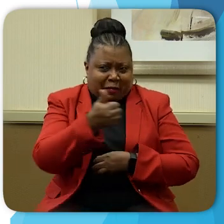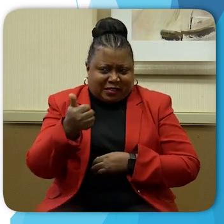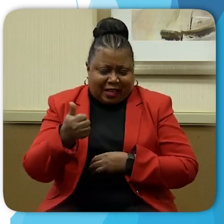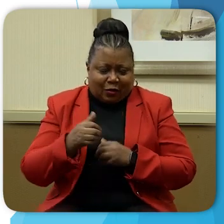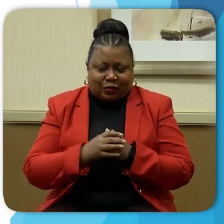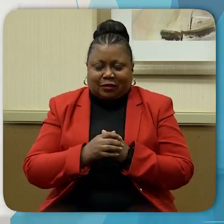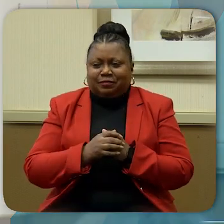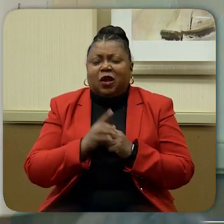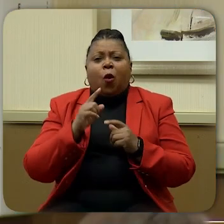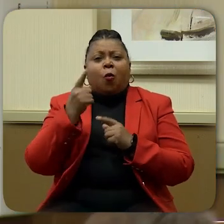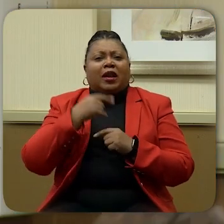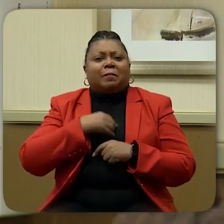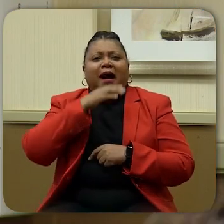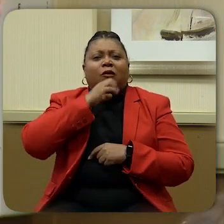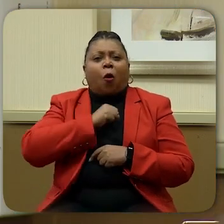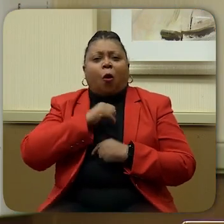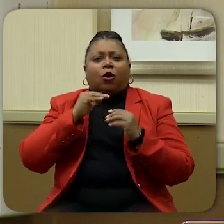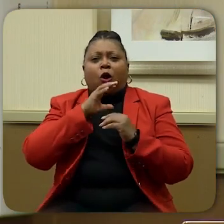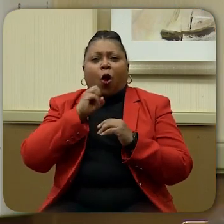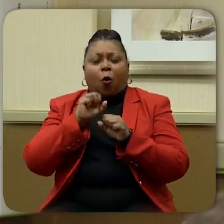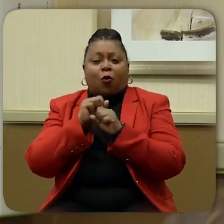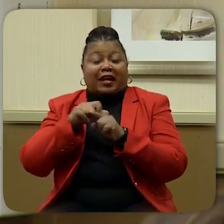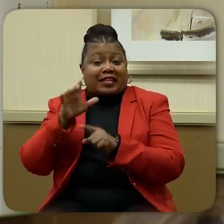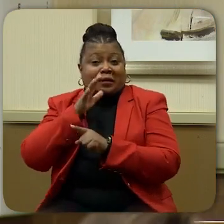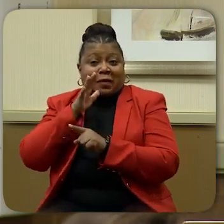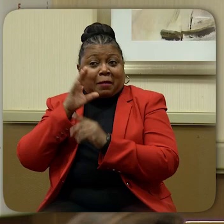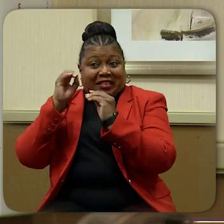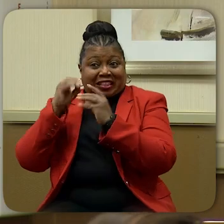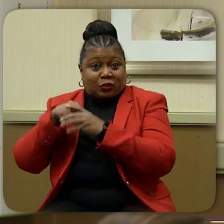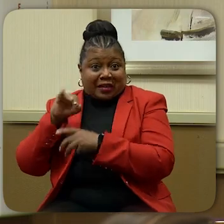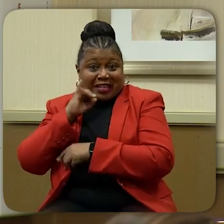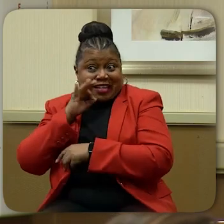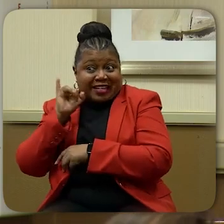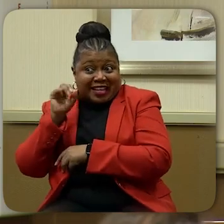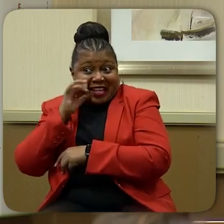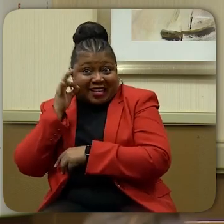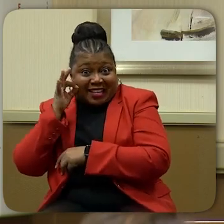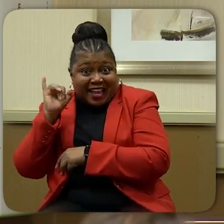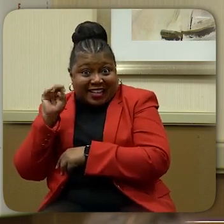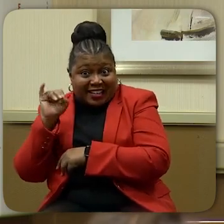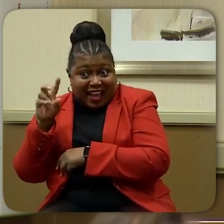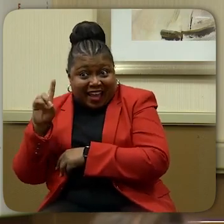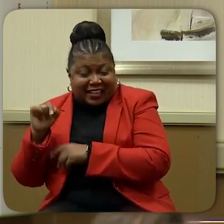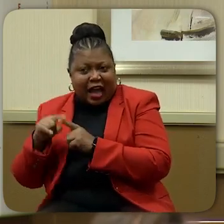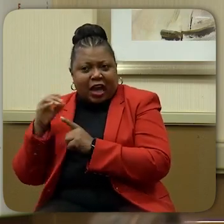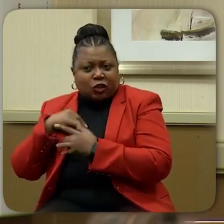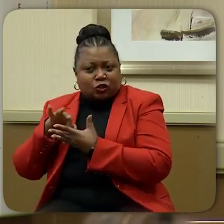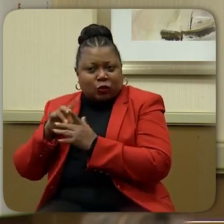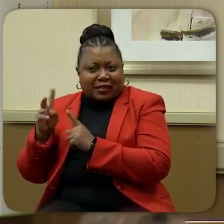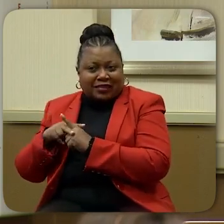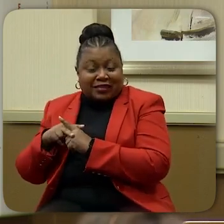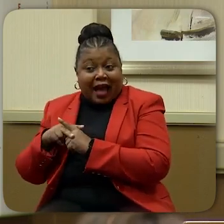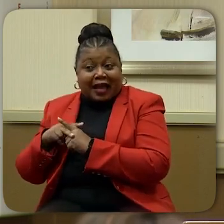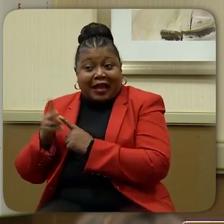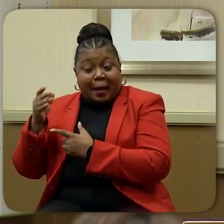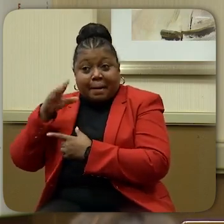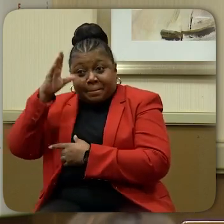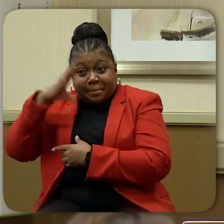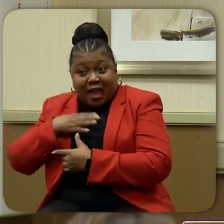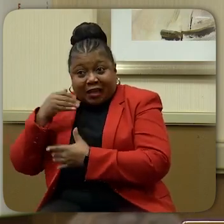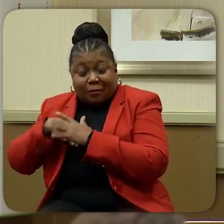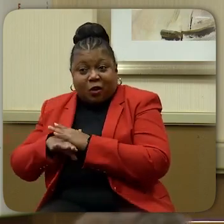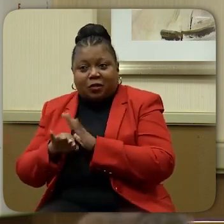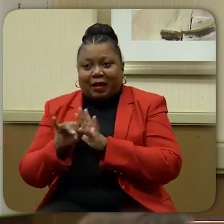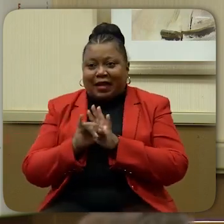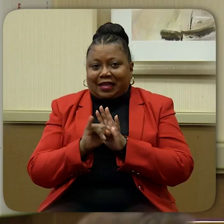themselves. One of my old coworkers, his mom is a teacher in Indiana, and had a student who was assigned male at birth but identifies